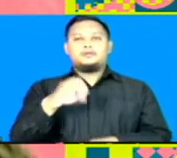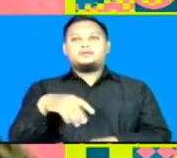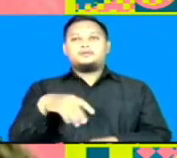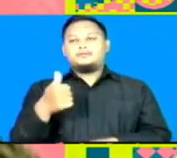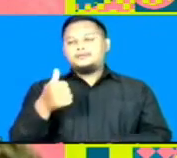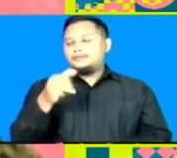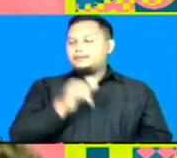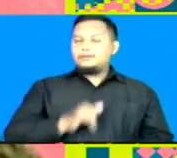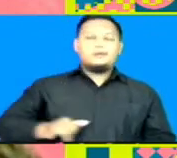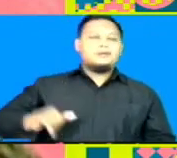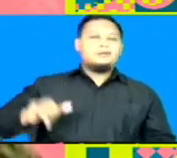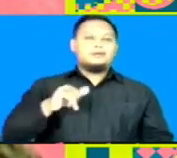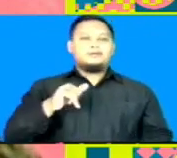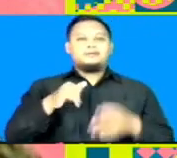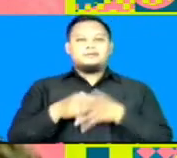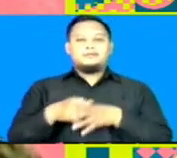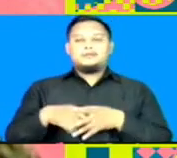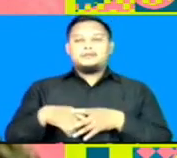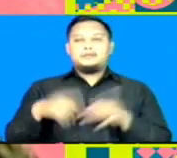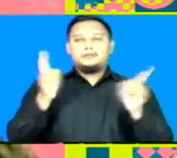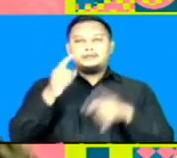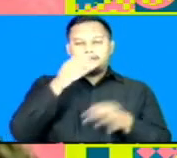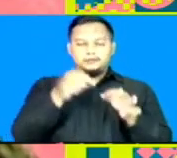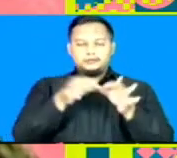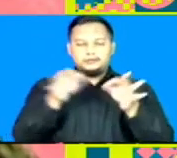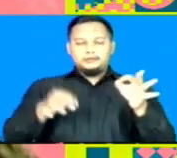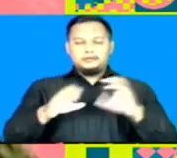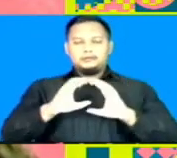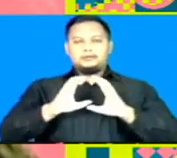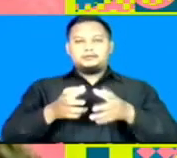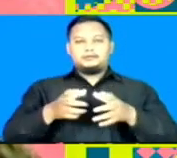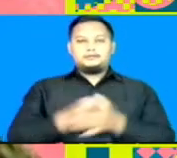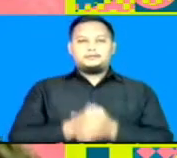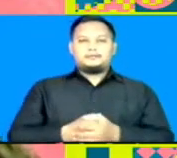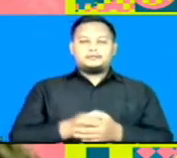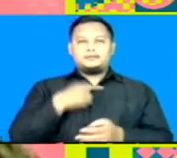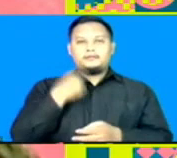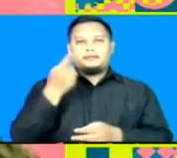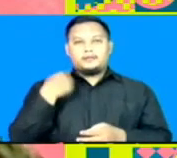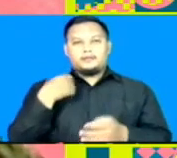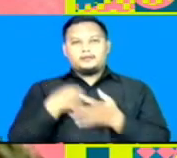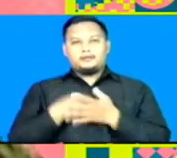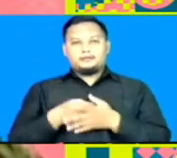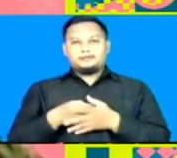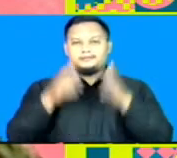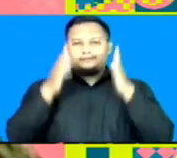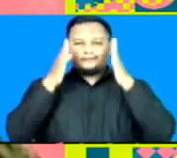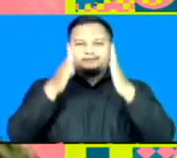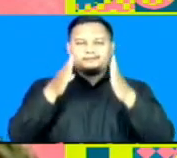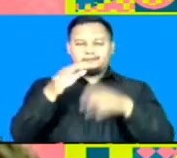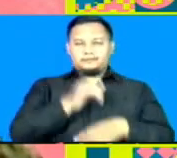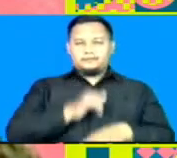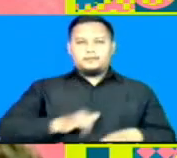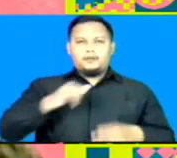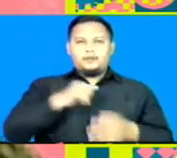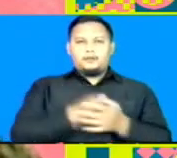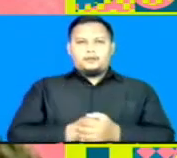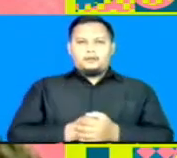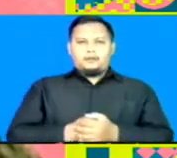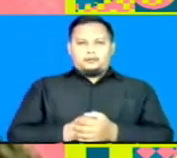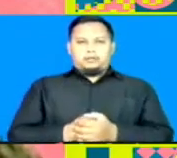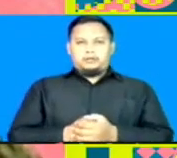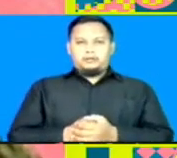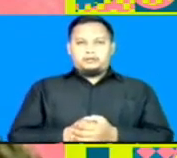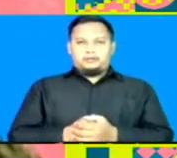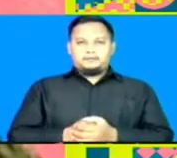ahead. We also share the same vision with Value 20 on the prominent role of accountability. It enables us